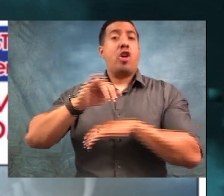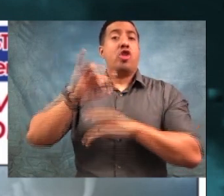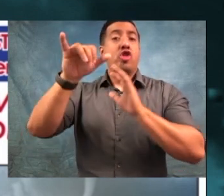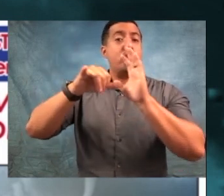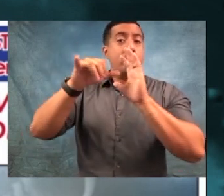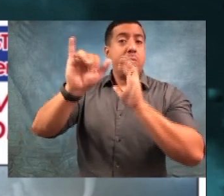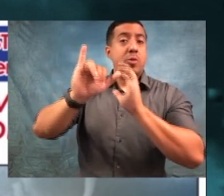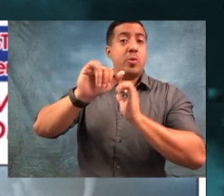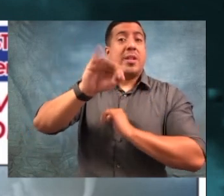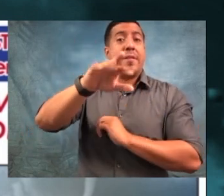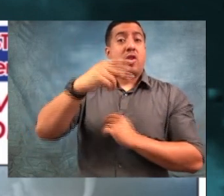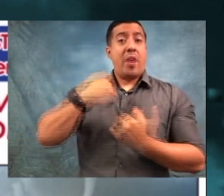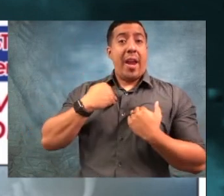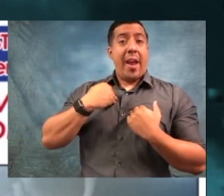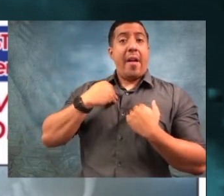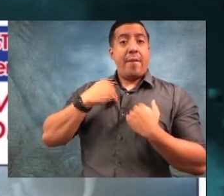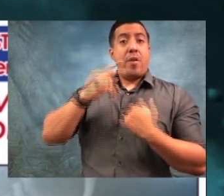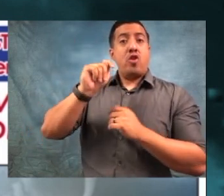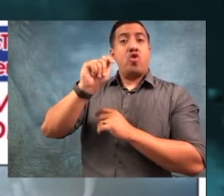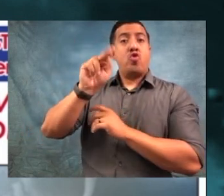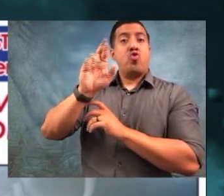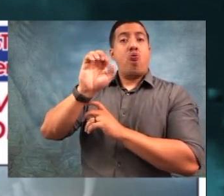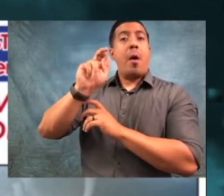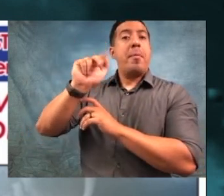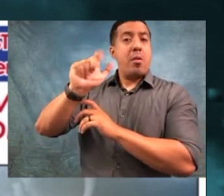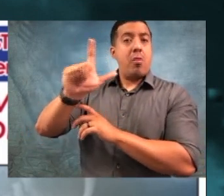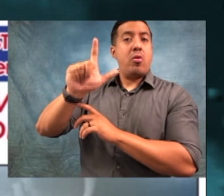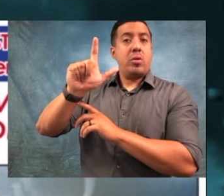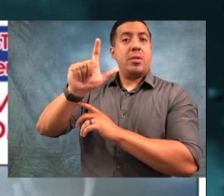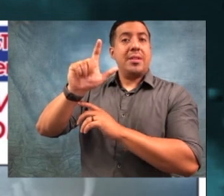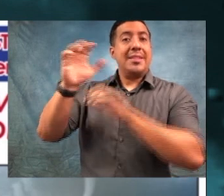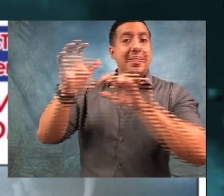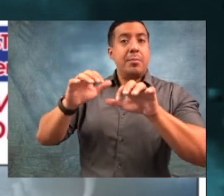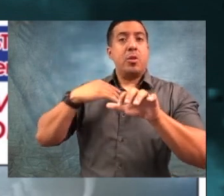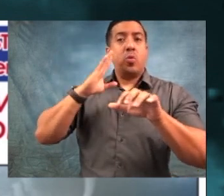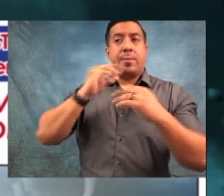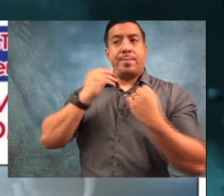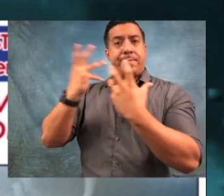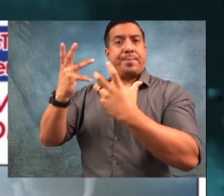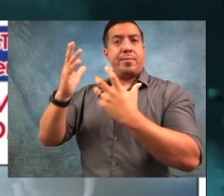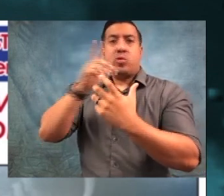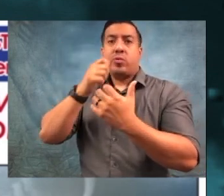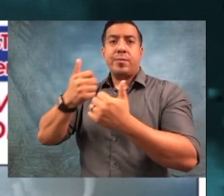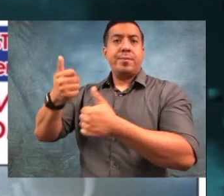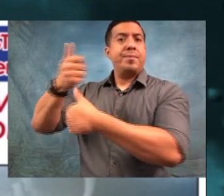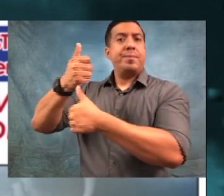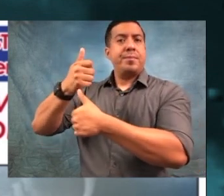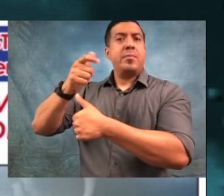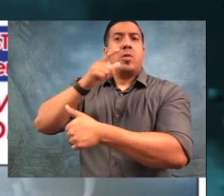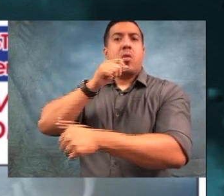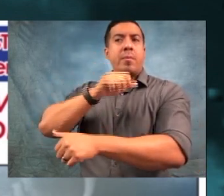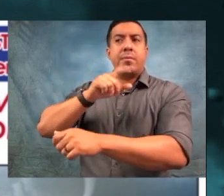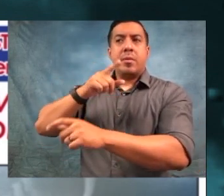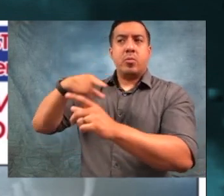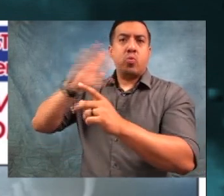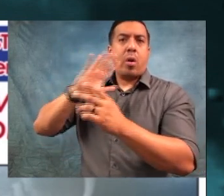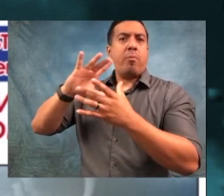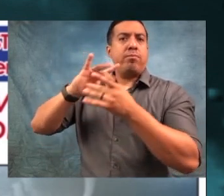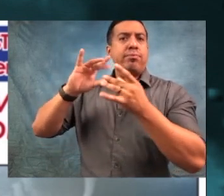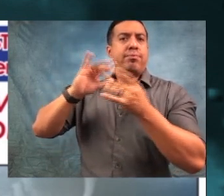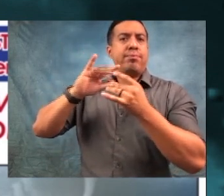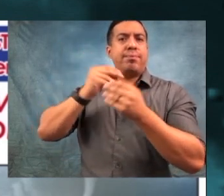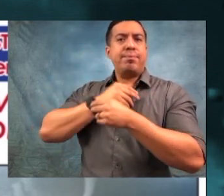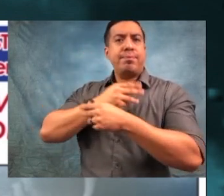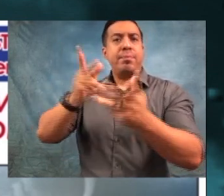weather briefings to YouTube. If we do have a tropical system, we will present that to your elected officials and emergency managers, and